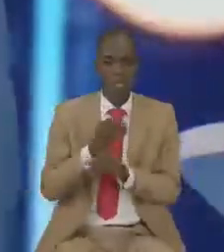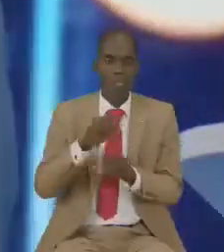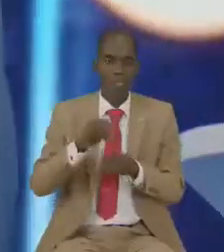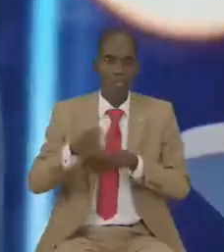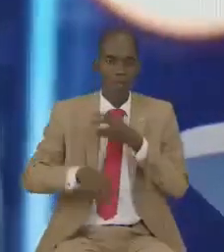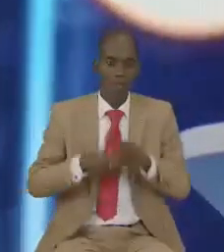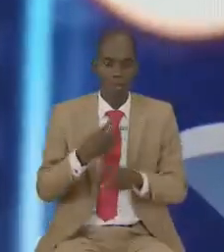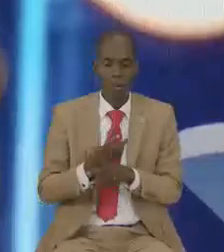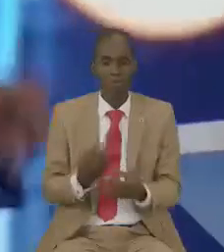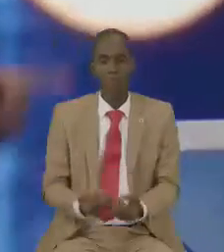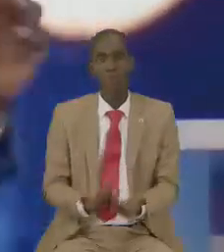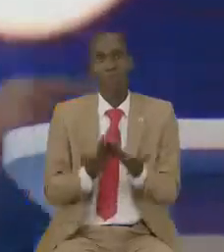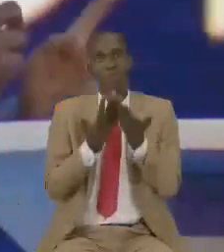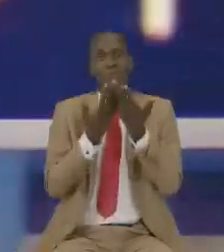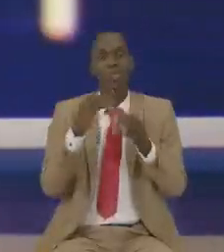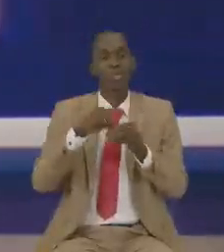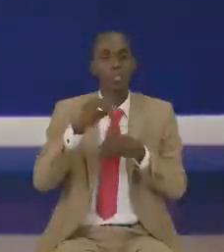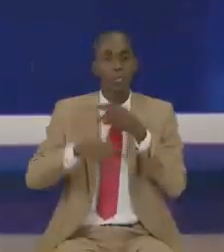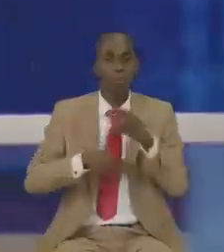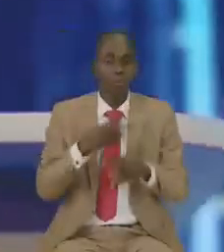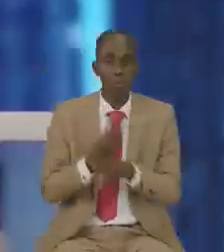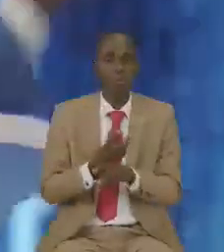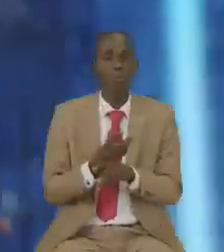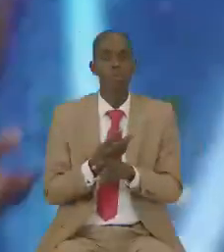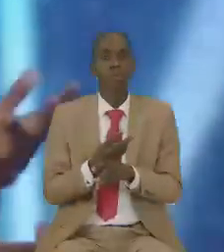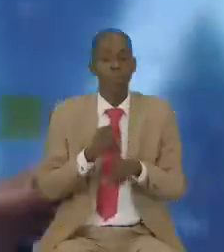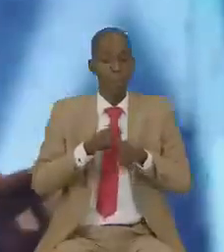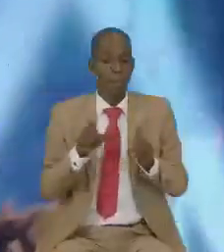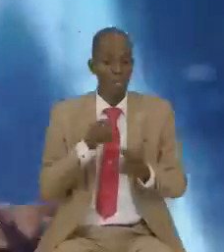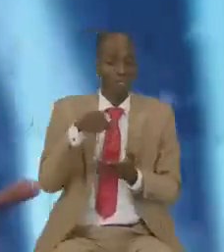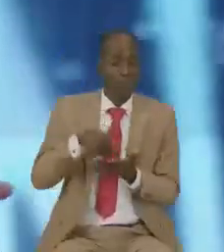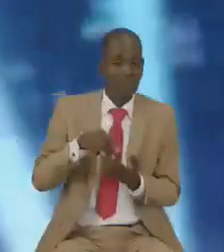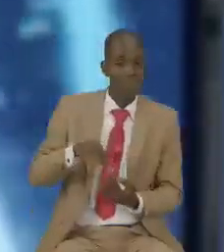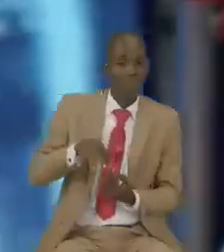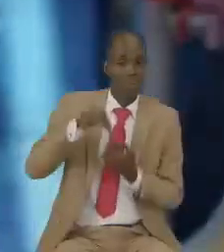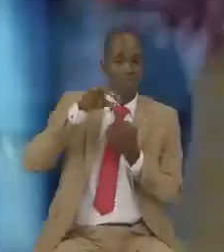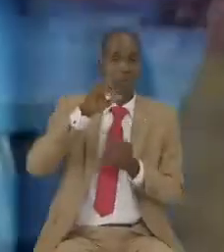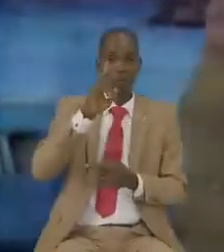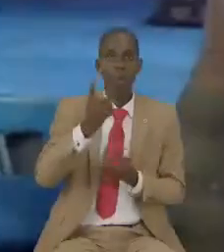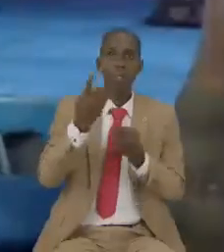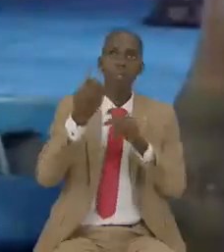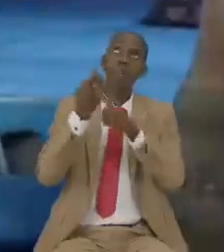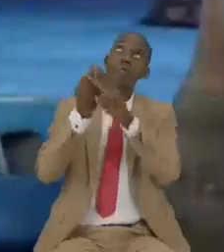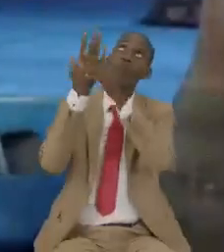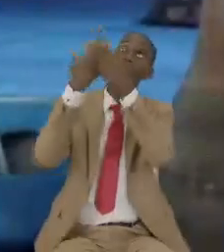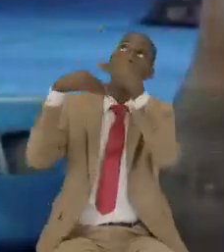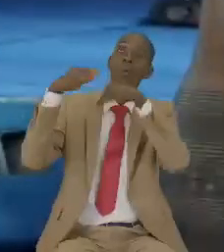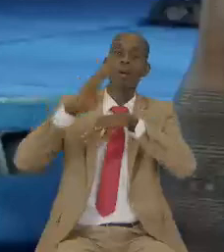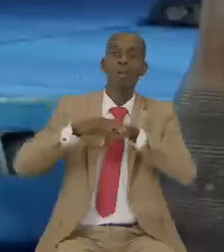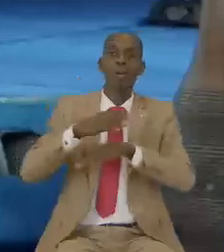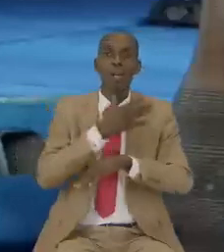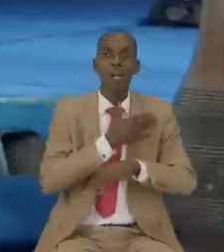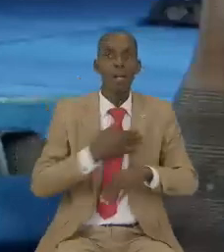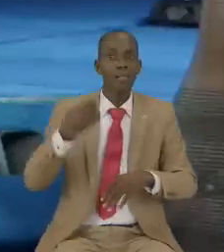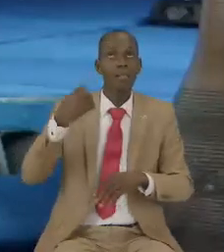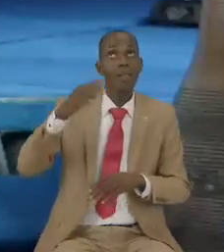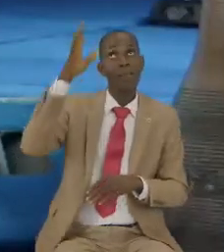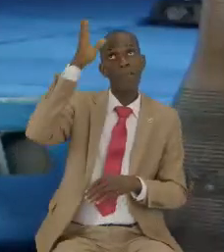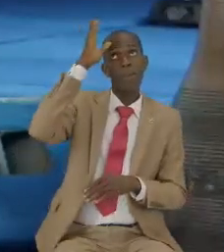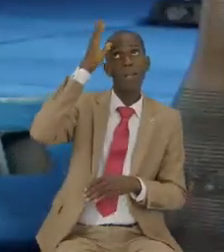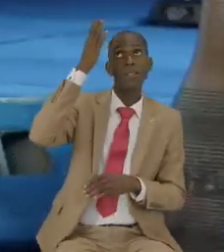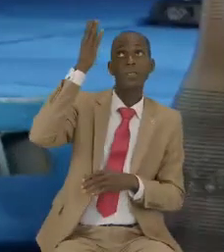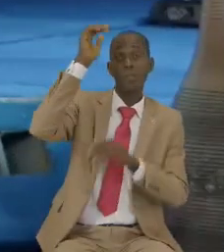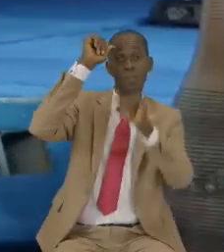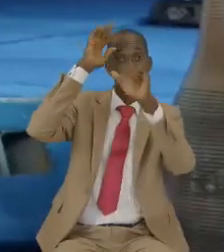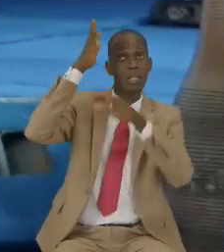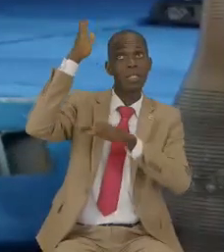sacrificed in the world. But this lamb came from heaven, and the Father spoke from heaven, this is